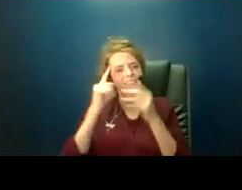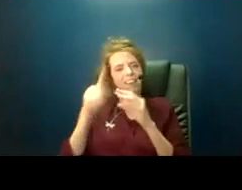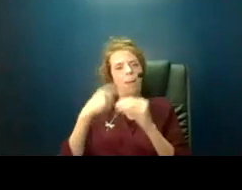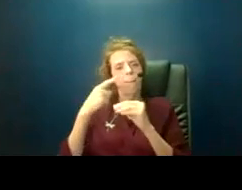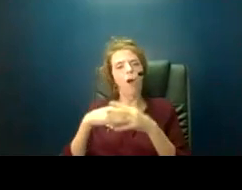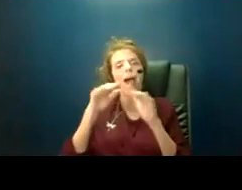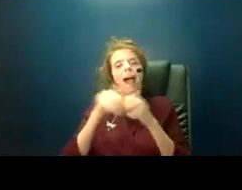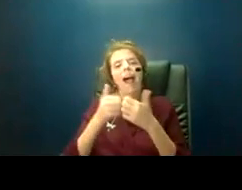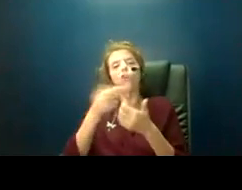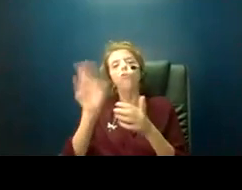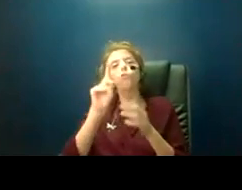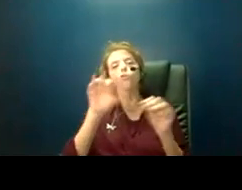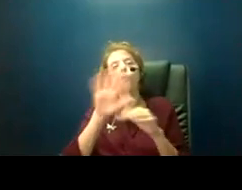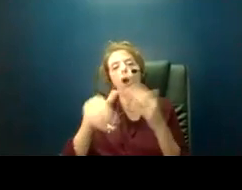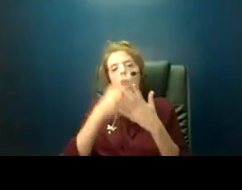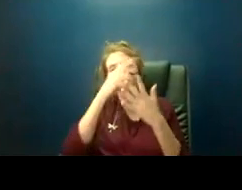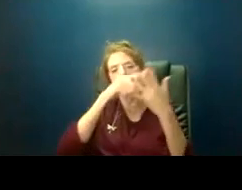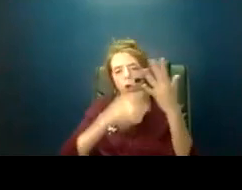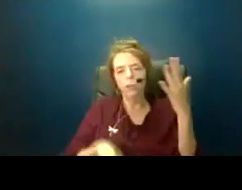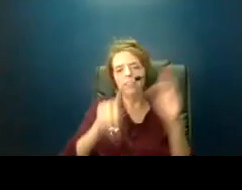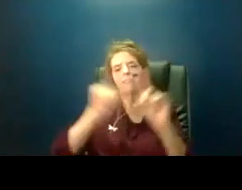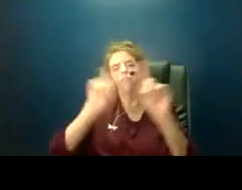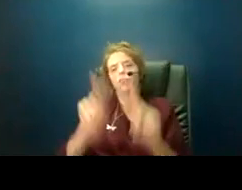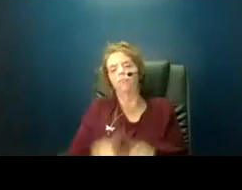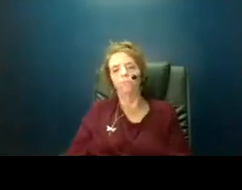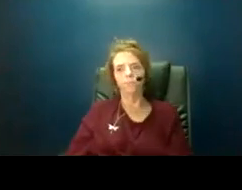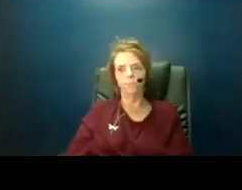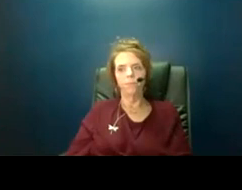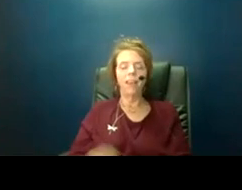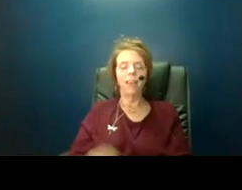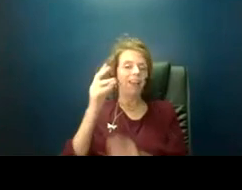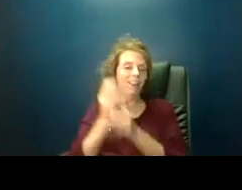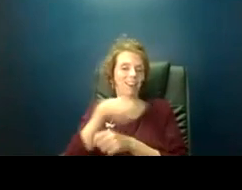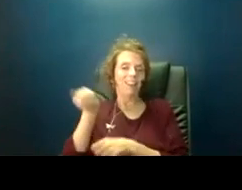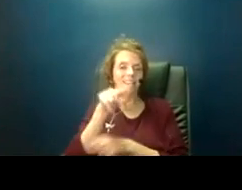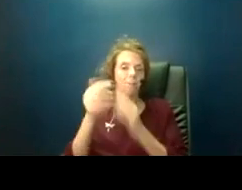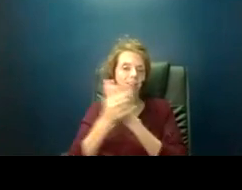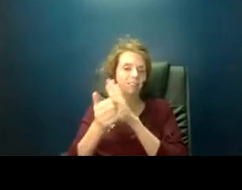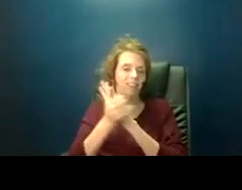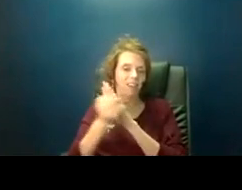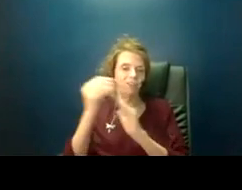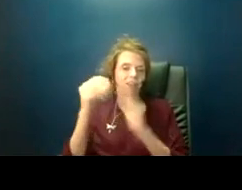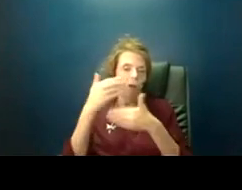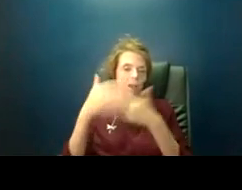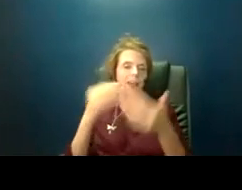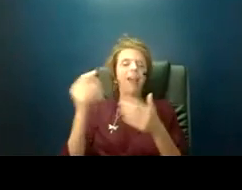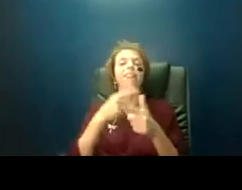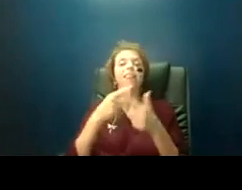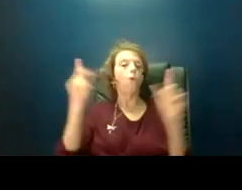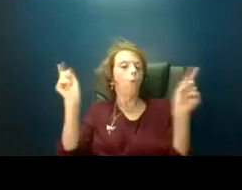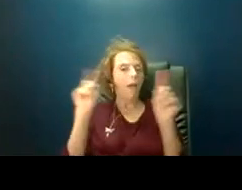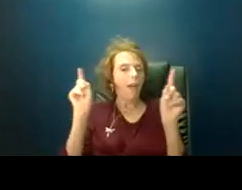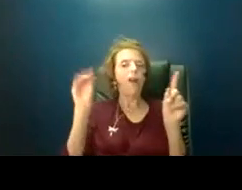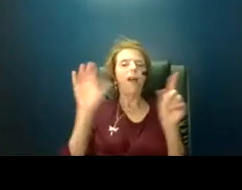how you would do all those different, getting them the skills and the processes, and then where and how they're going to